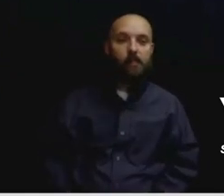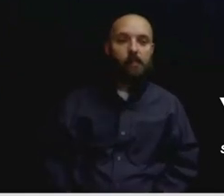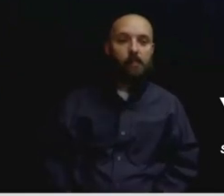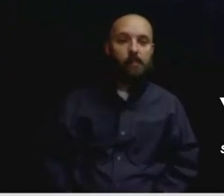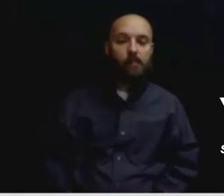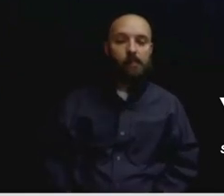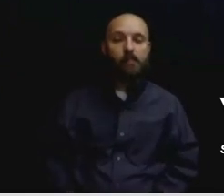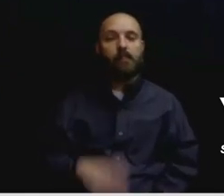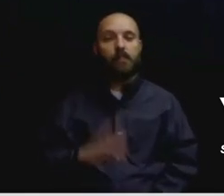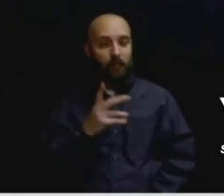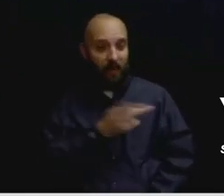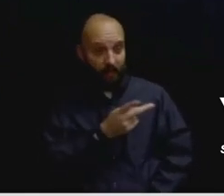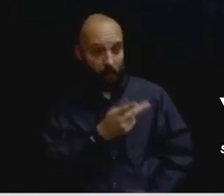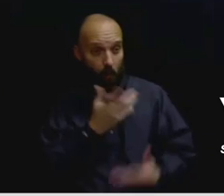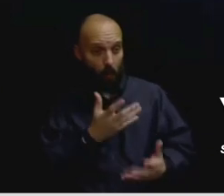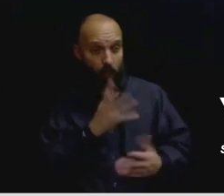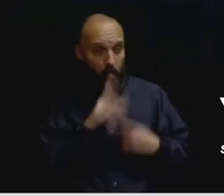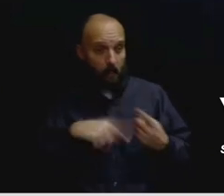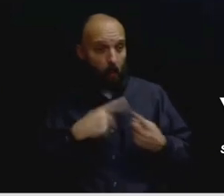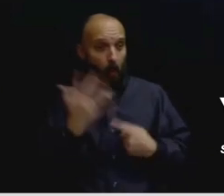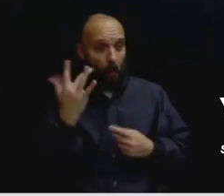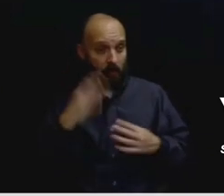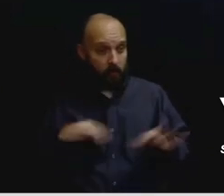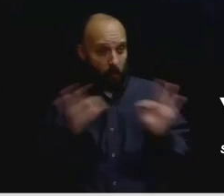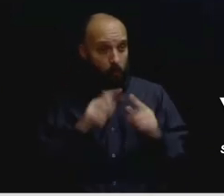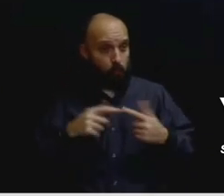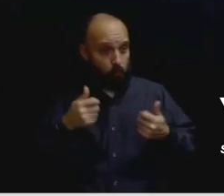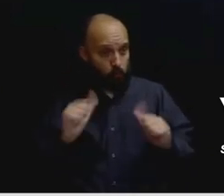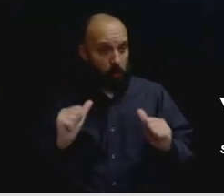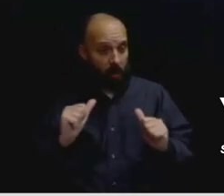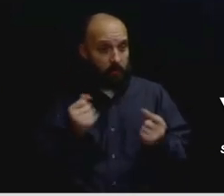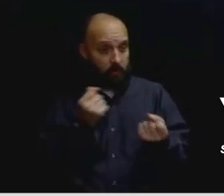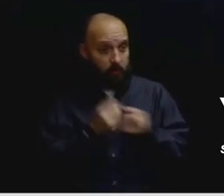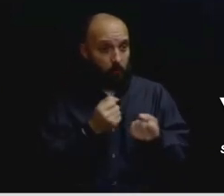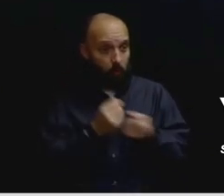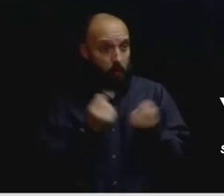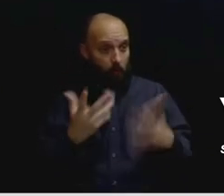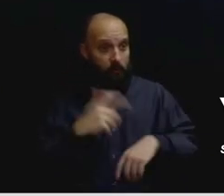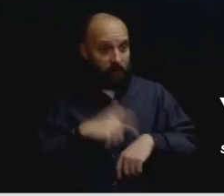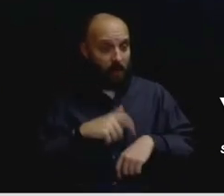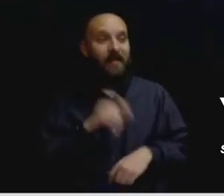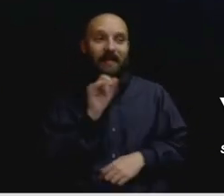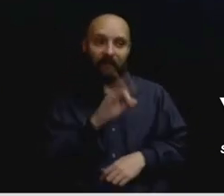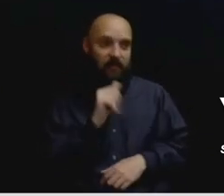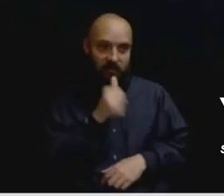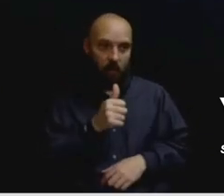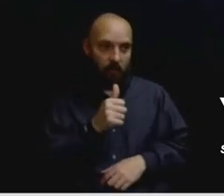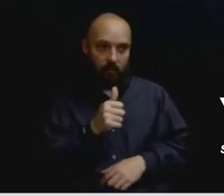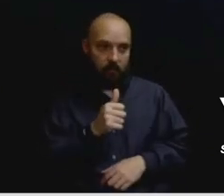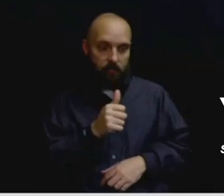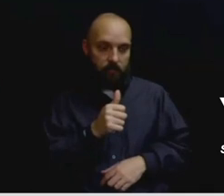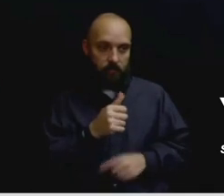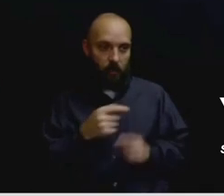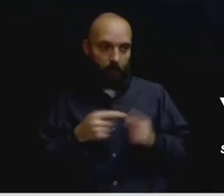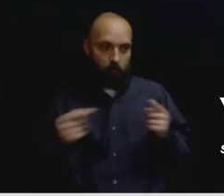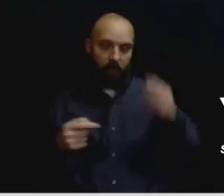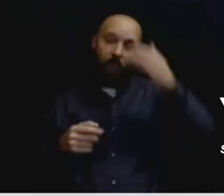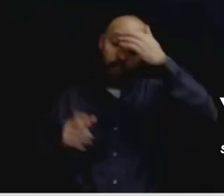Do either of you want to just talk about why it's important to try supports multiple times if it's not aversive? Yeah, I would try